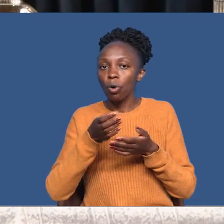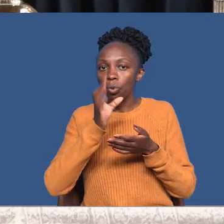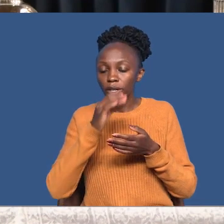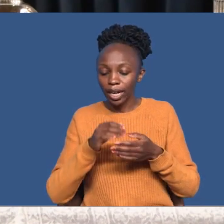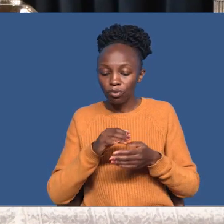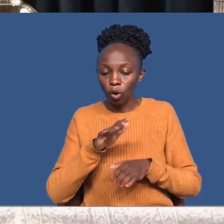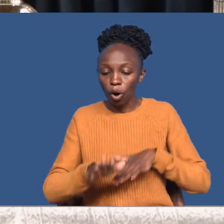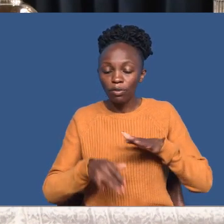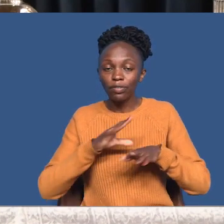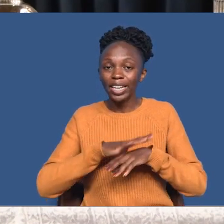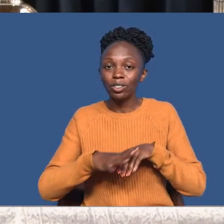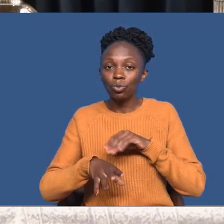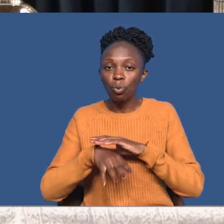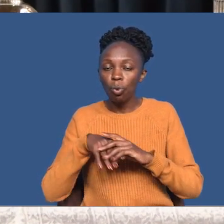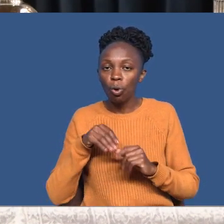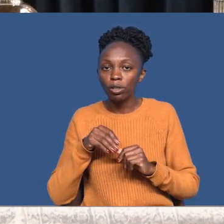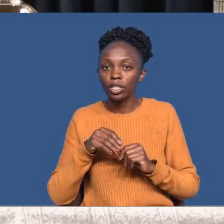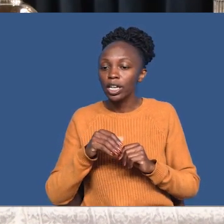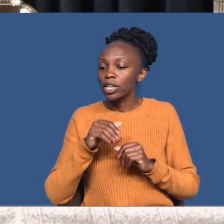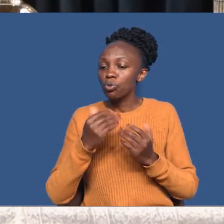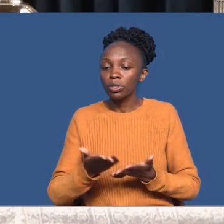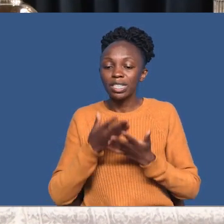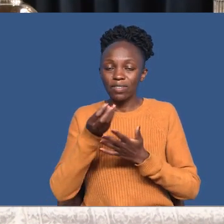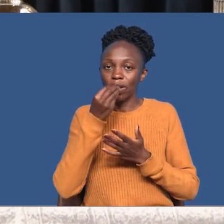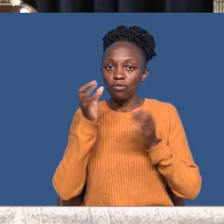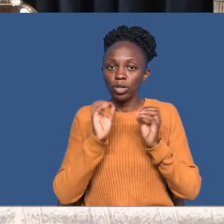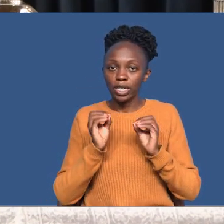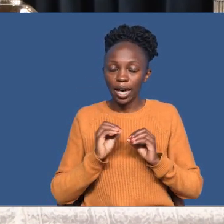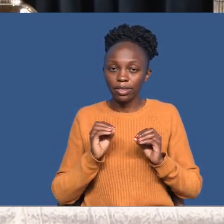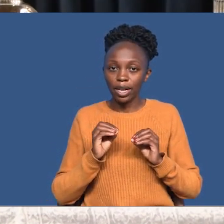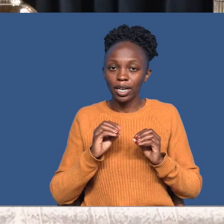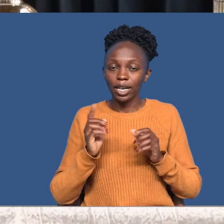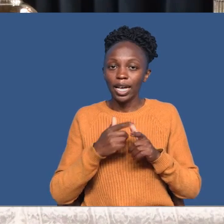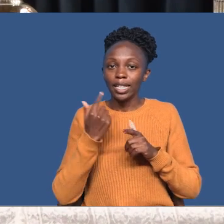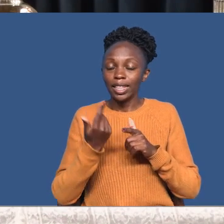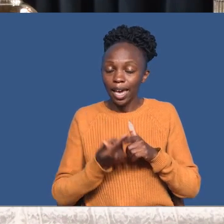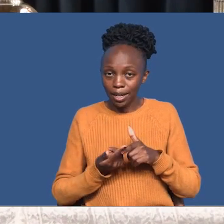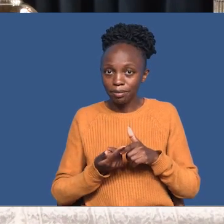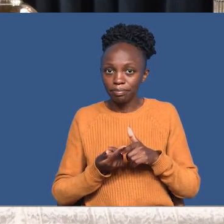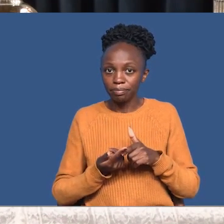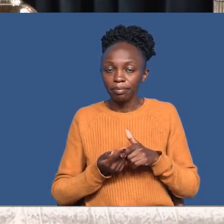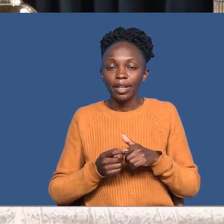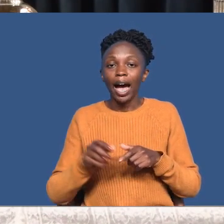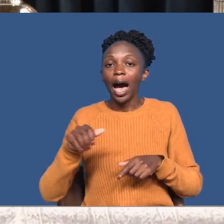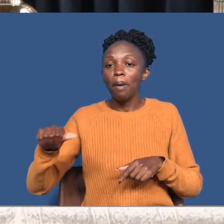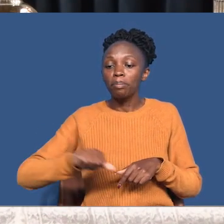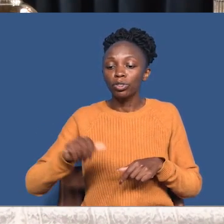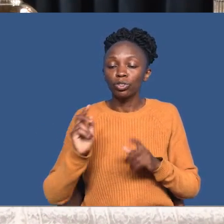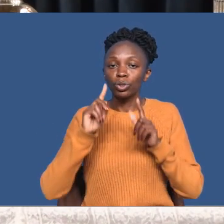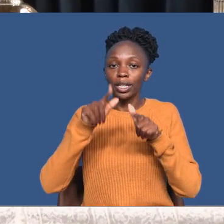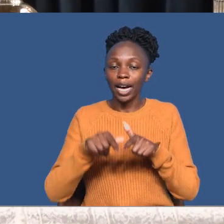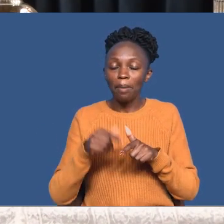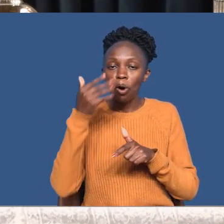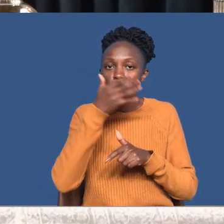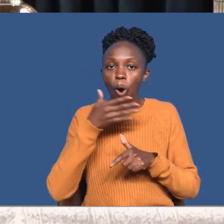feet and he wasn't given a meal. And then a prostitute comes and with oil